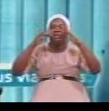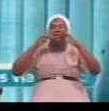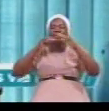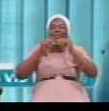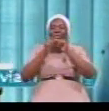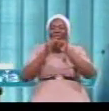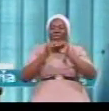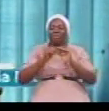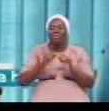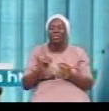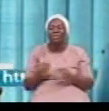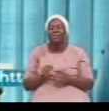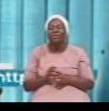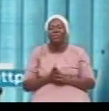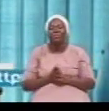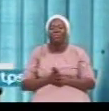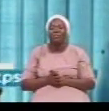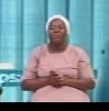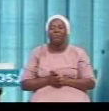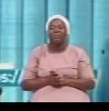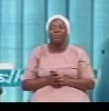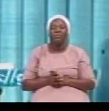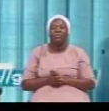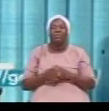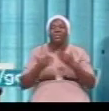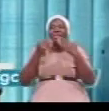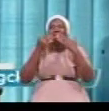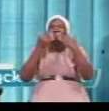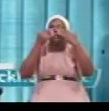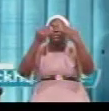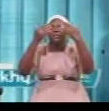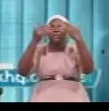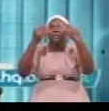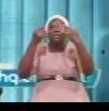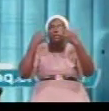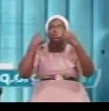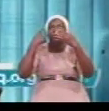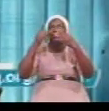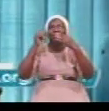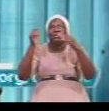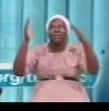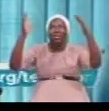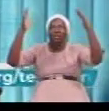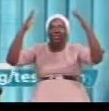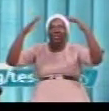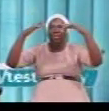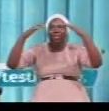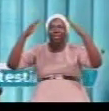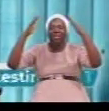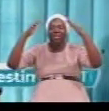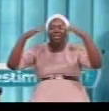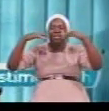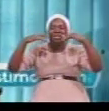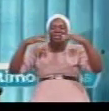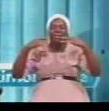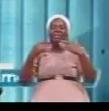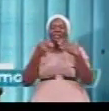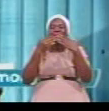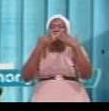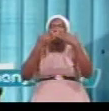lottery. Thank you for the rain. Thank you for the